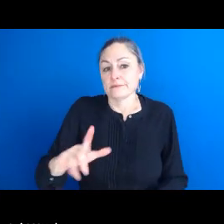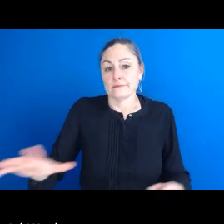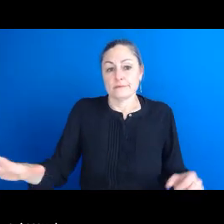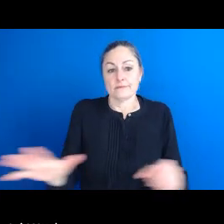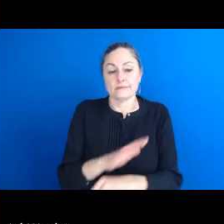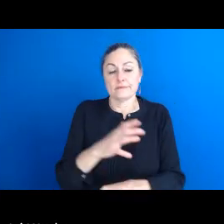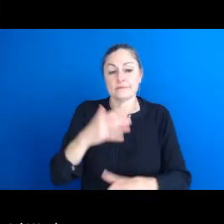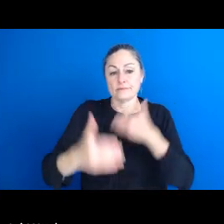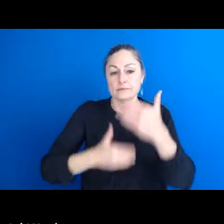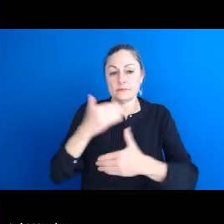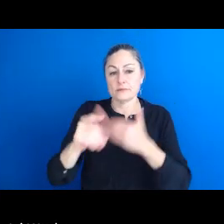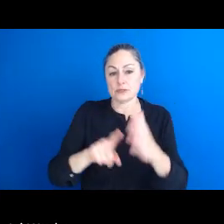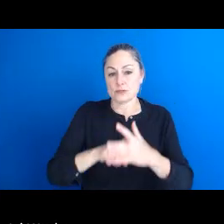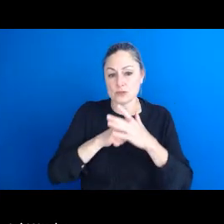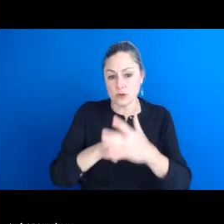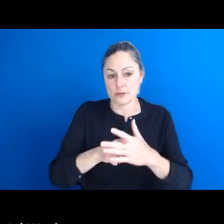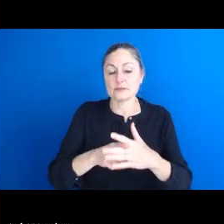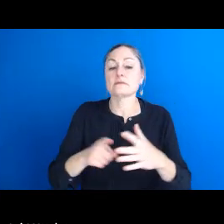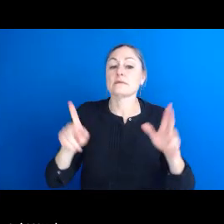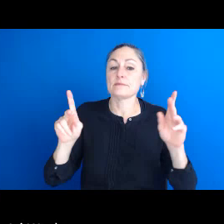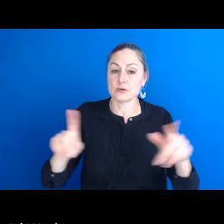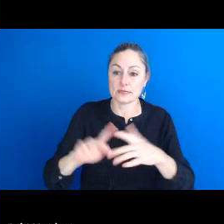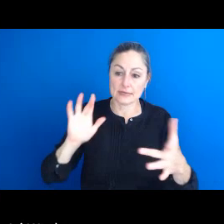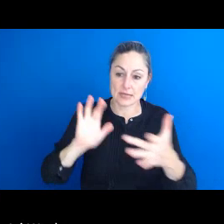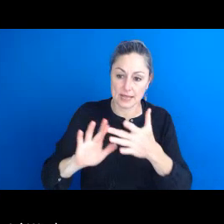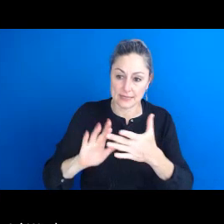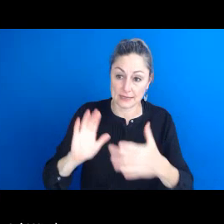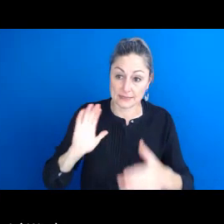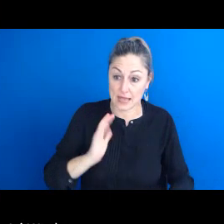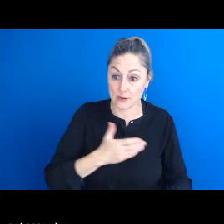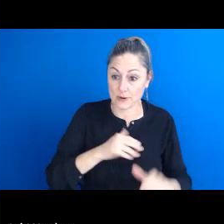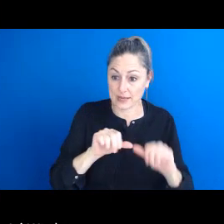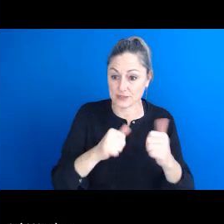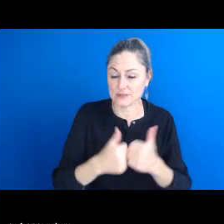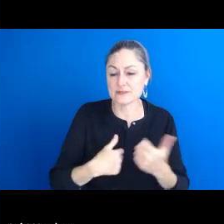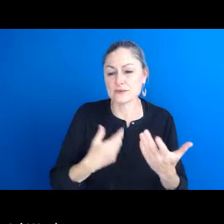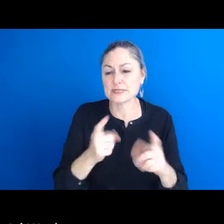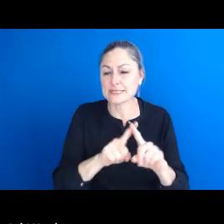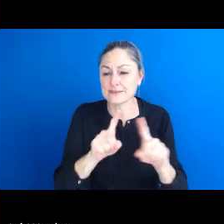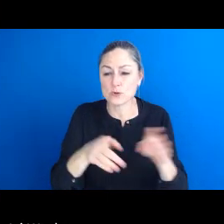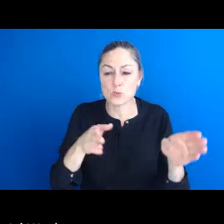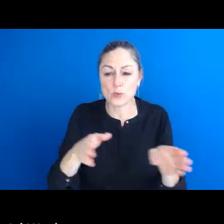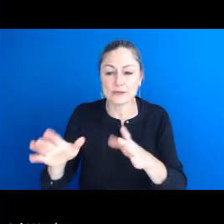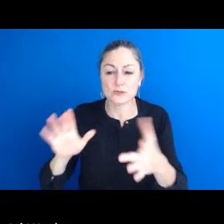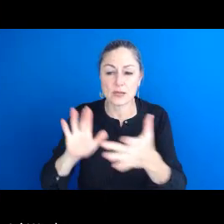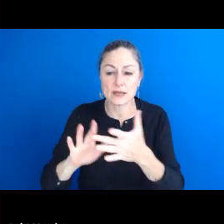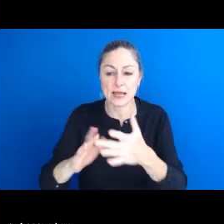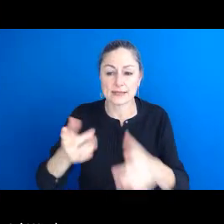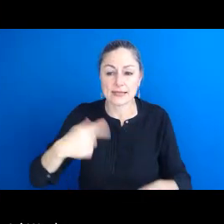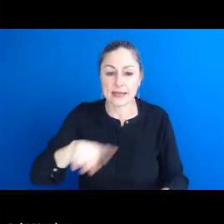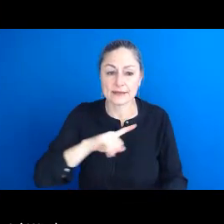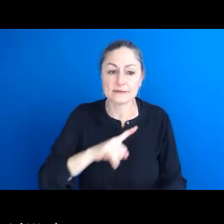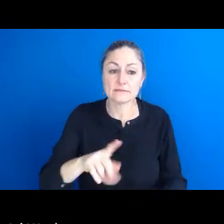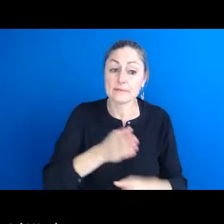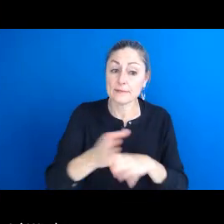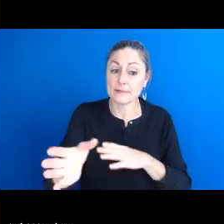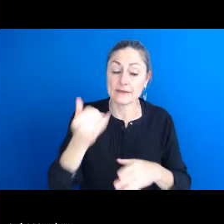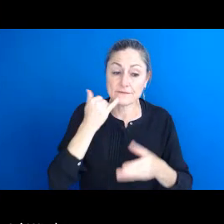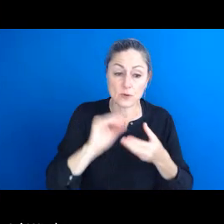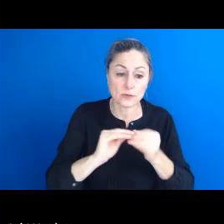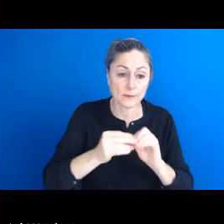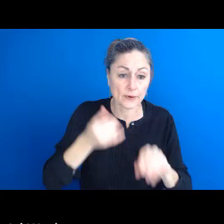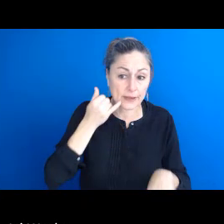starts by having someone contact our agency, and there's a number of ways that you can do that. You can call our main number, you can call